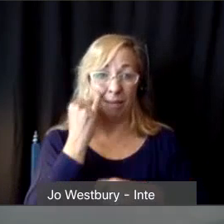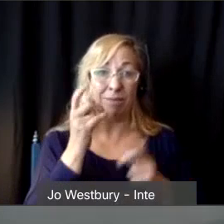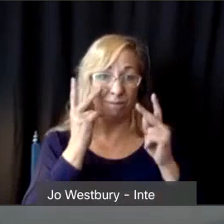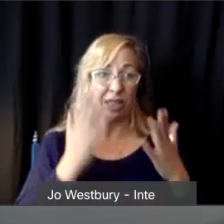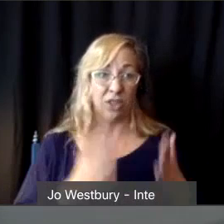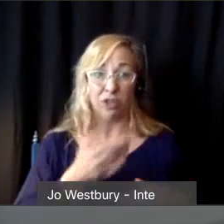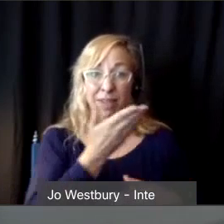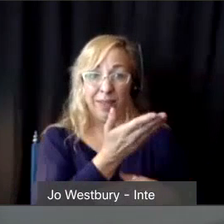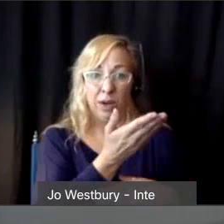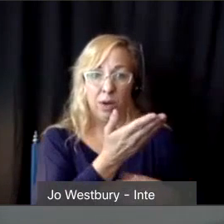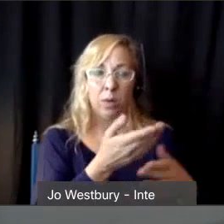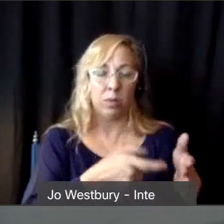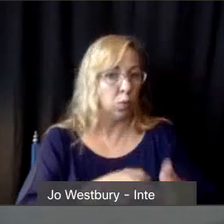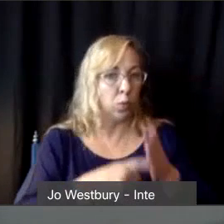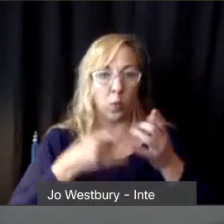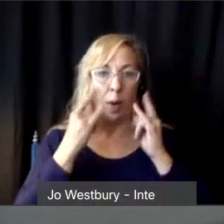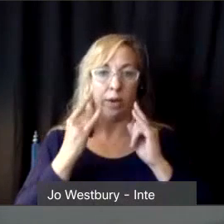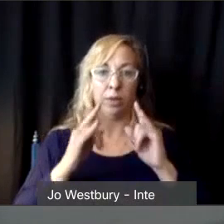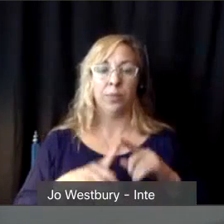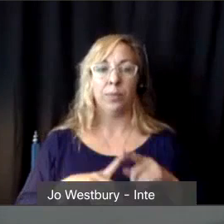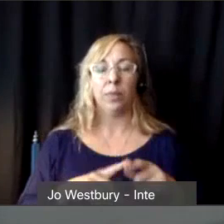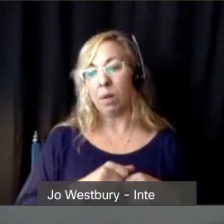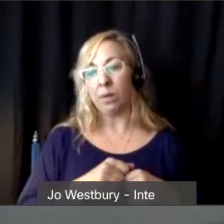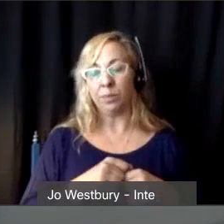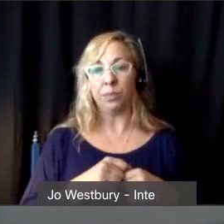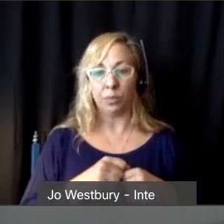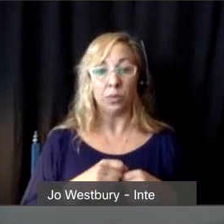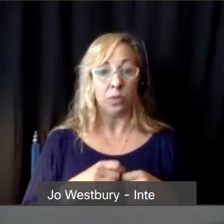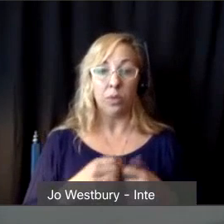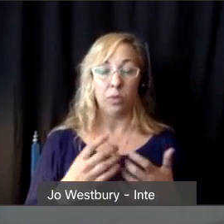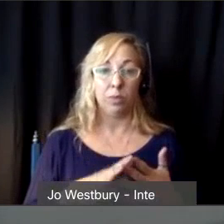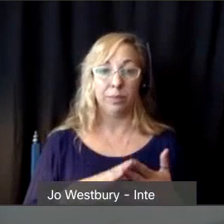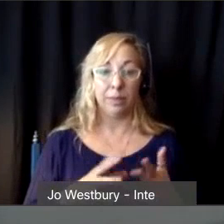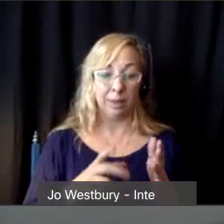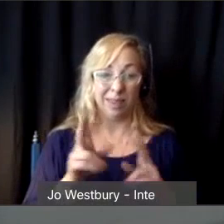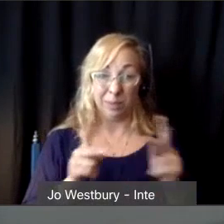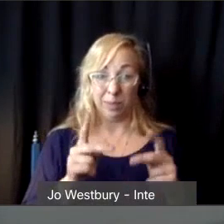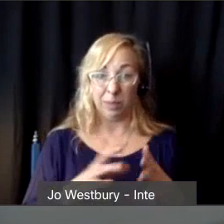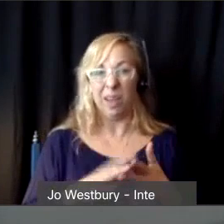only a person who's able to remove a face covering should have a face covering on.